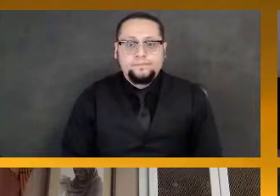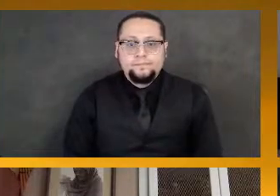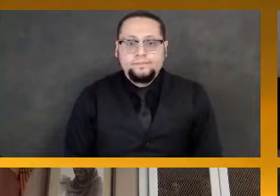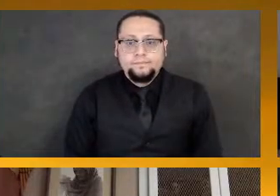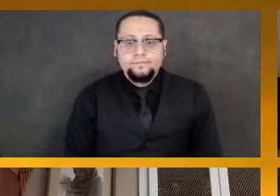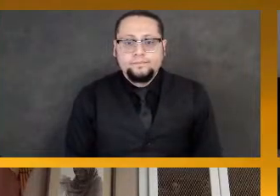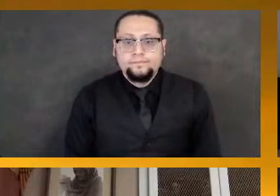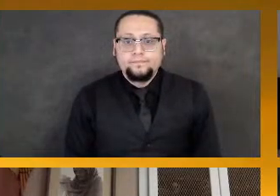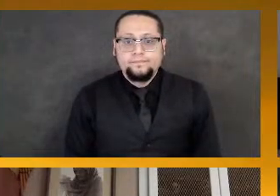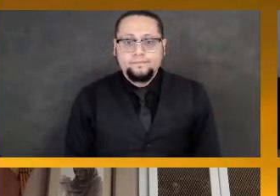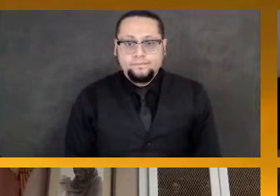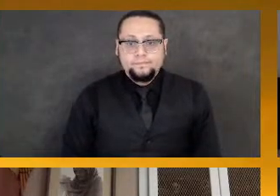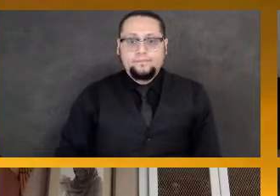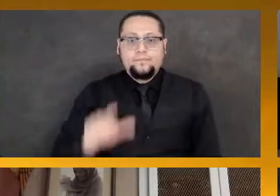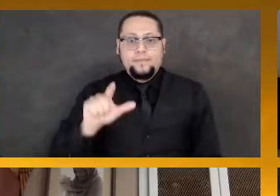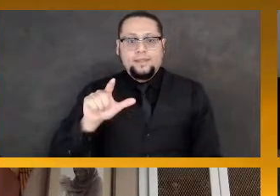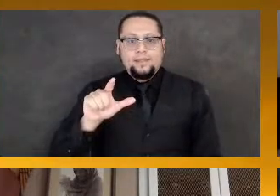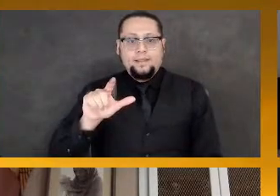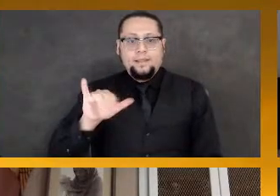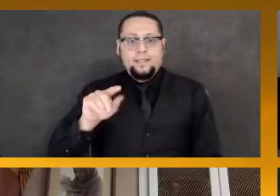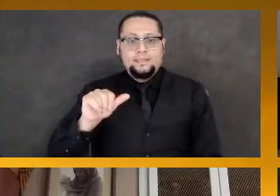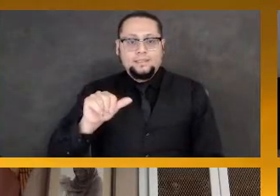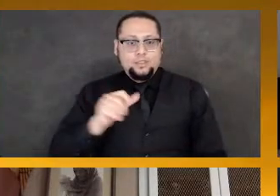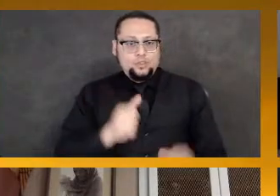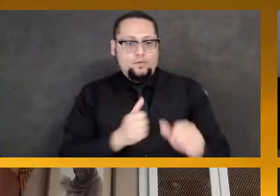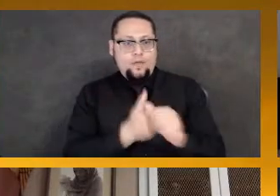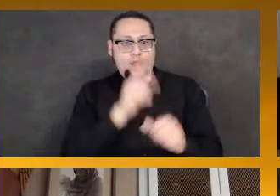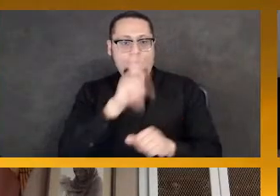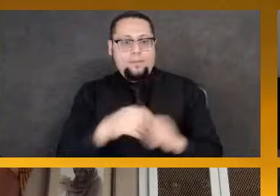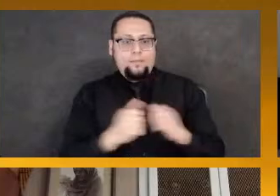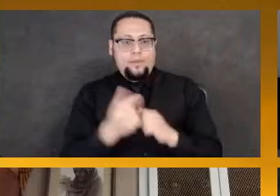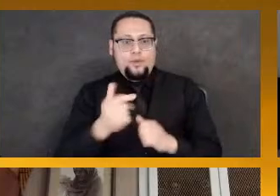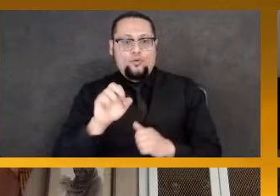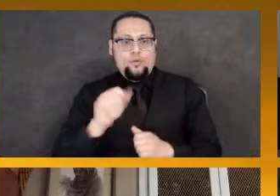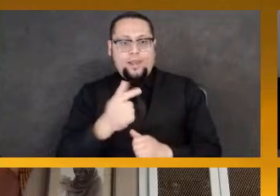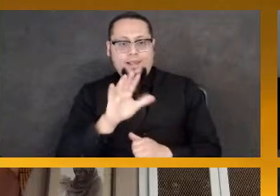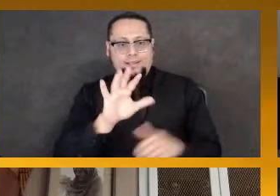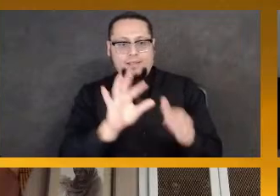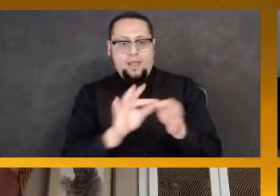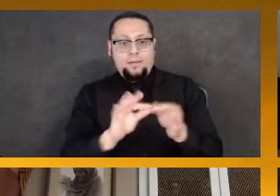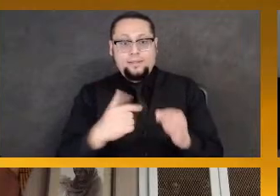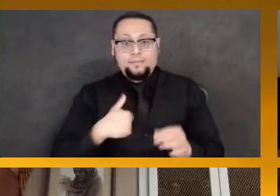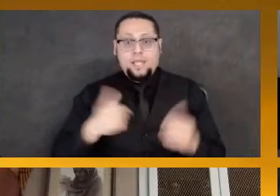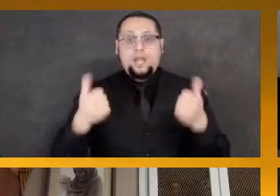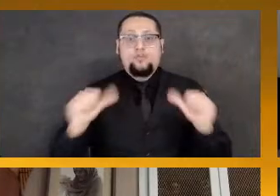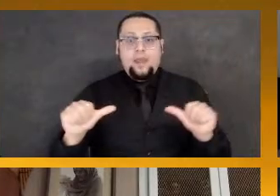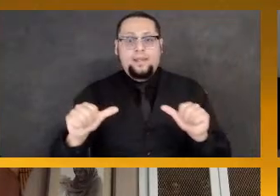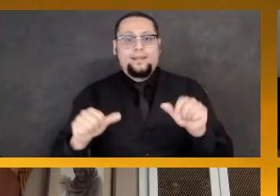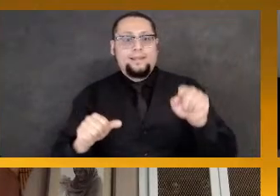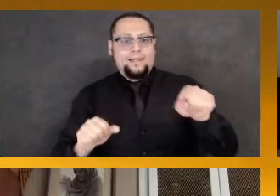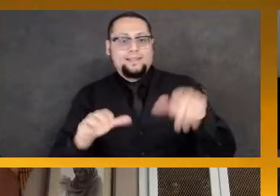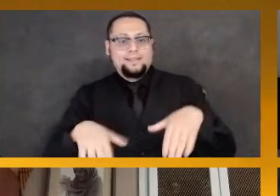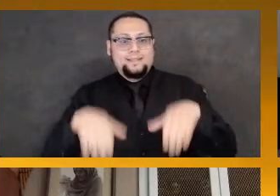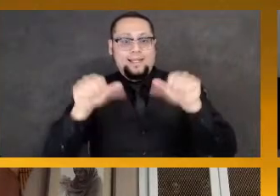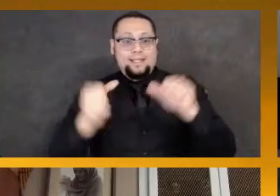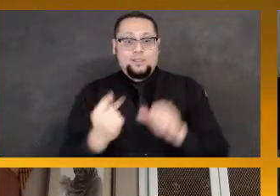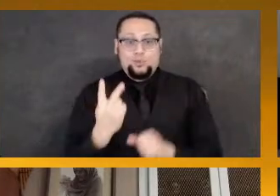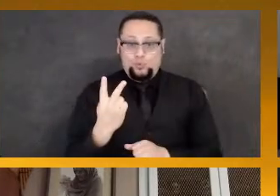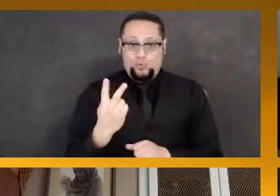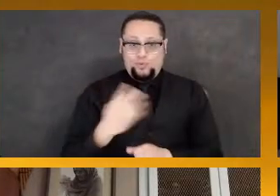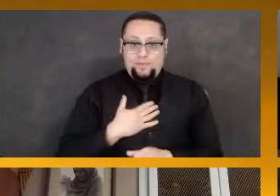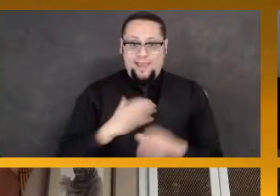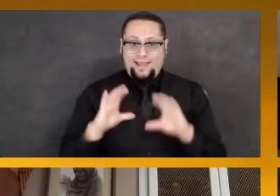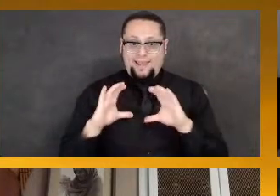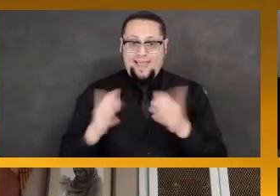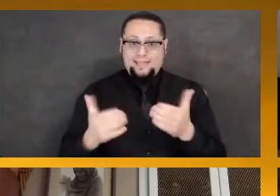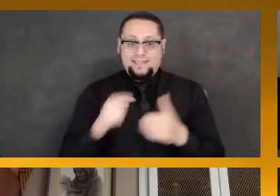So to follow up on what Greg was saying, one of the things I try to do, Greg has taken 2 of my classes and he